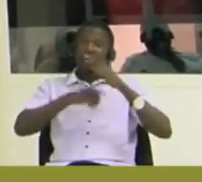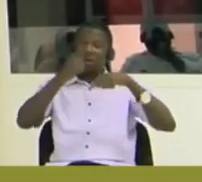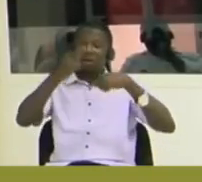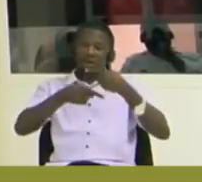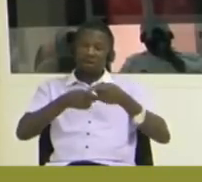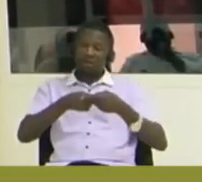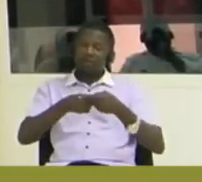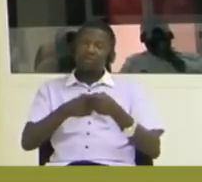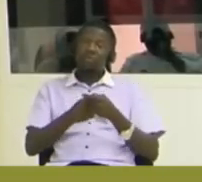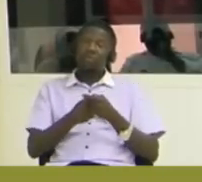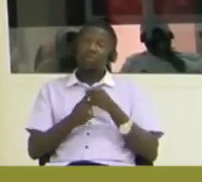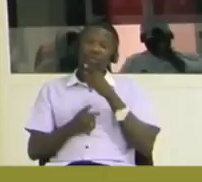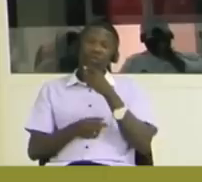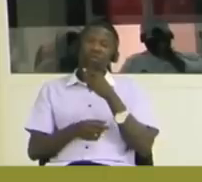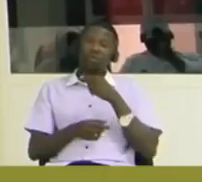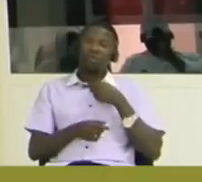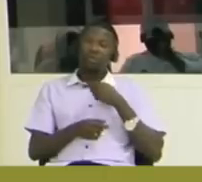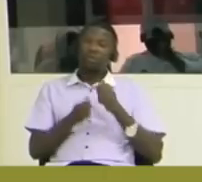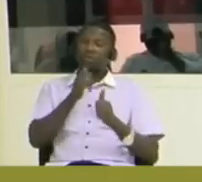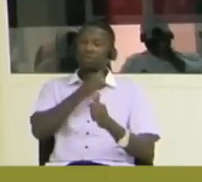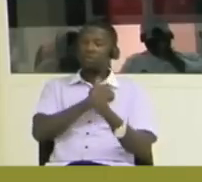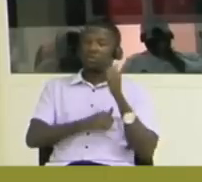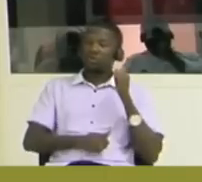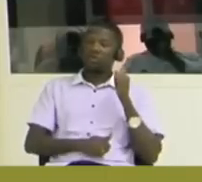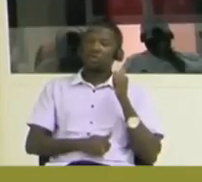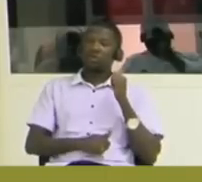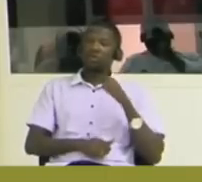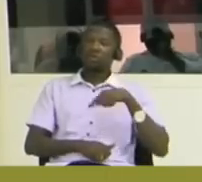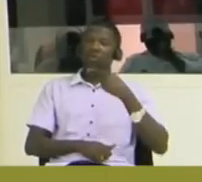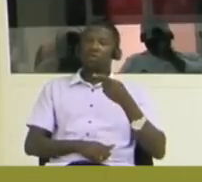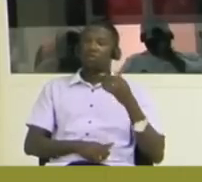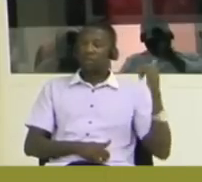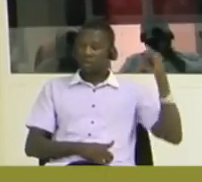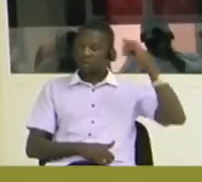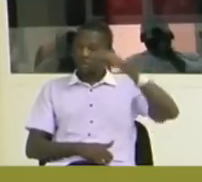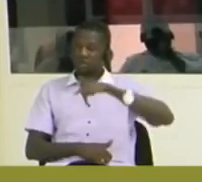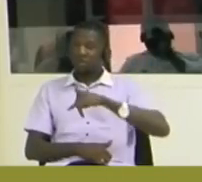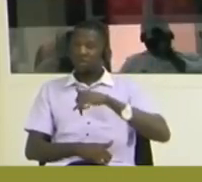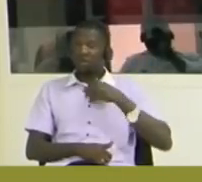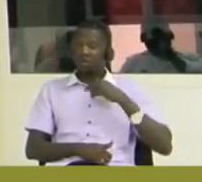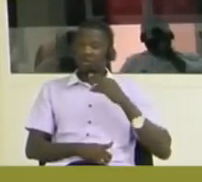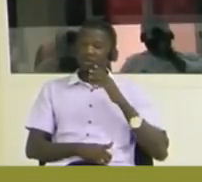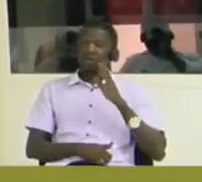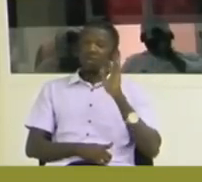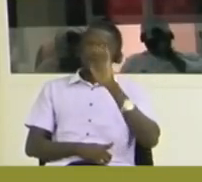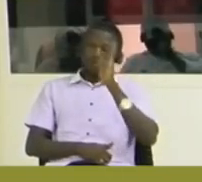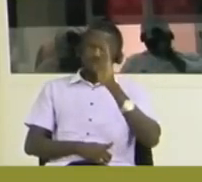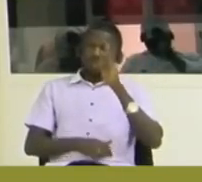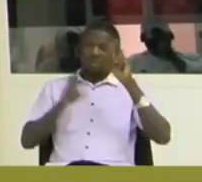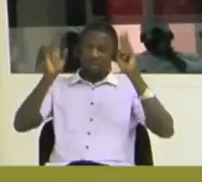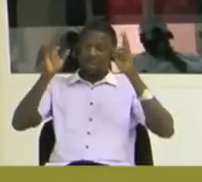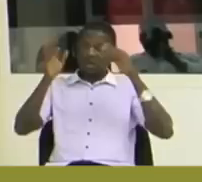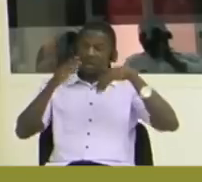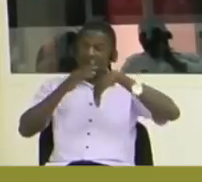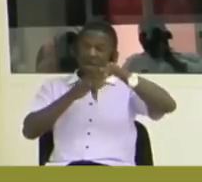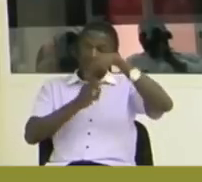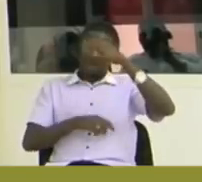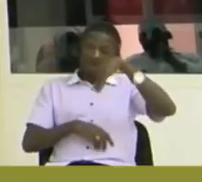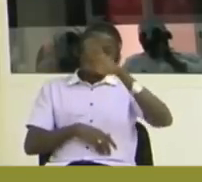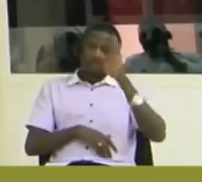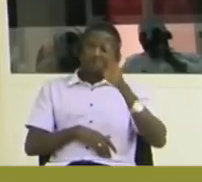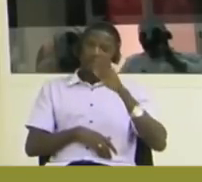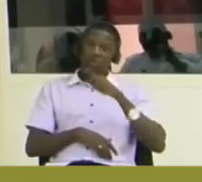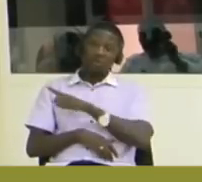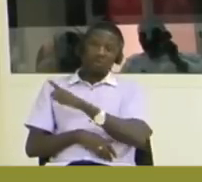after you returned from the airport having seen Jammeh off, you